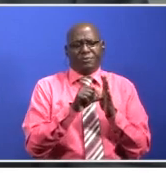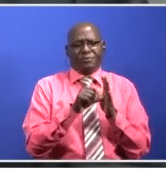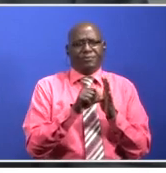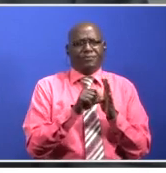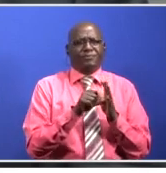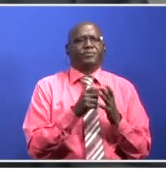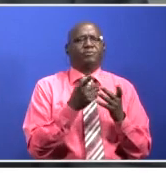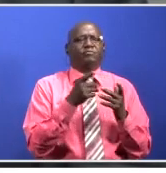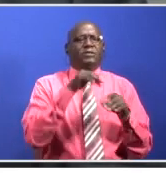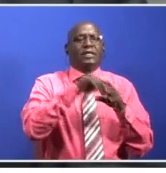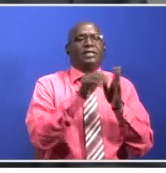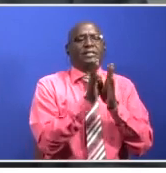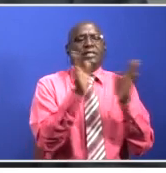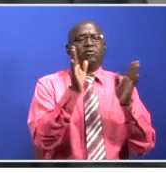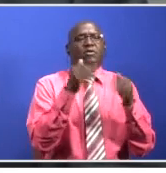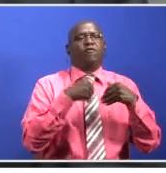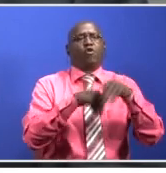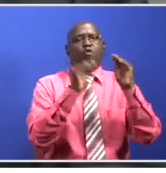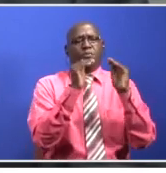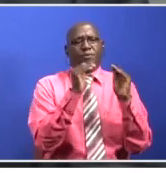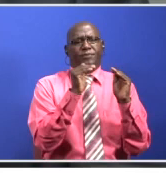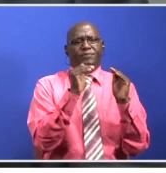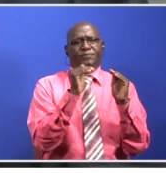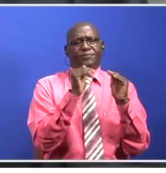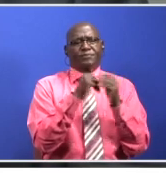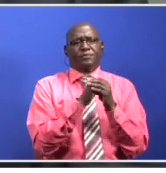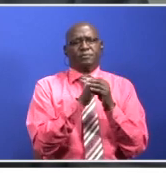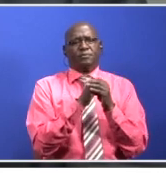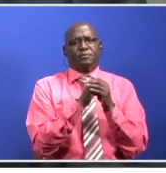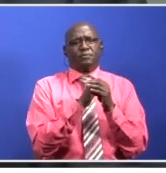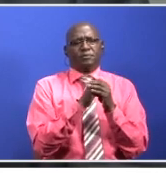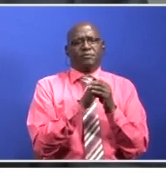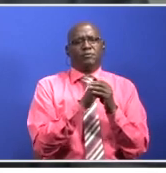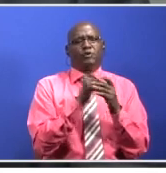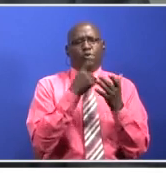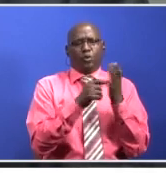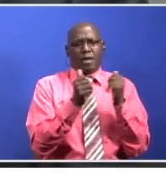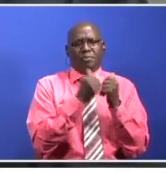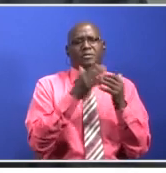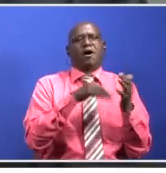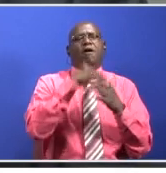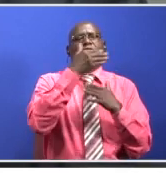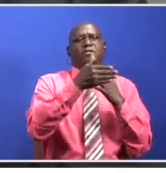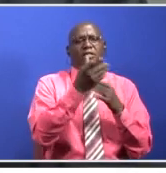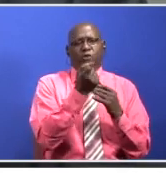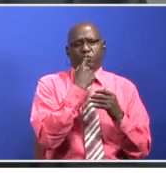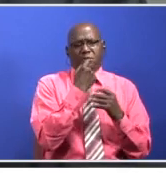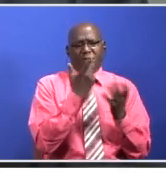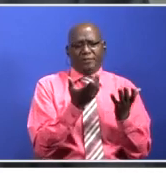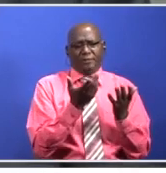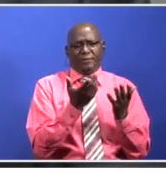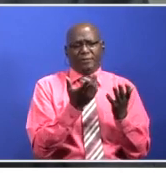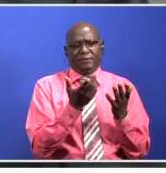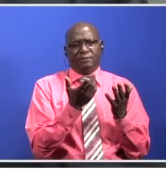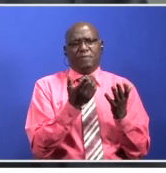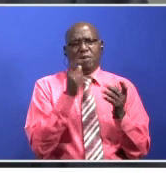And generally now the follow-up, what we call the survivorship. What happens after now you have treated the patient? So you have to